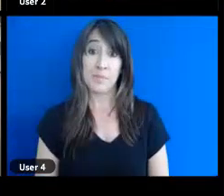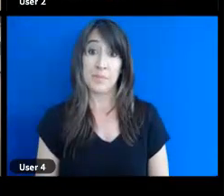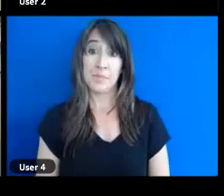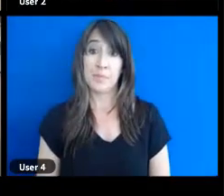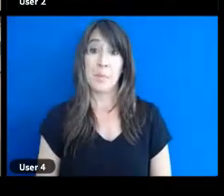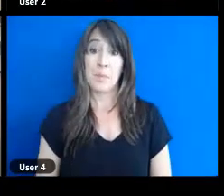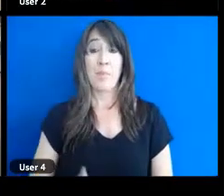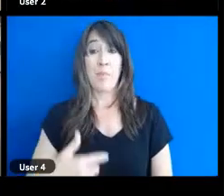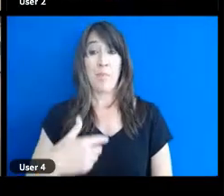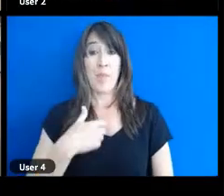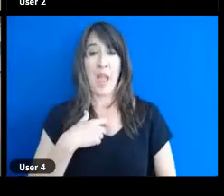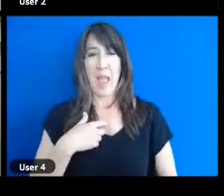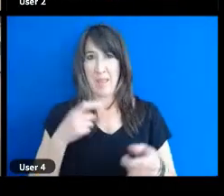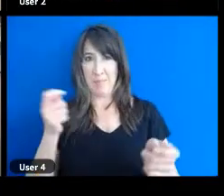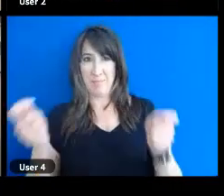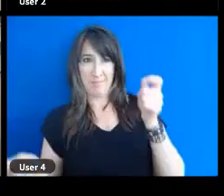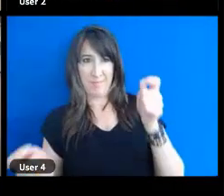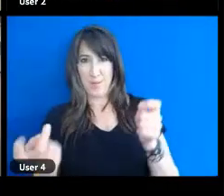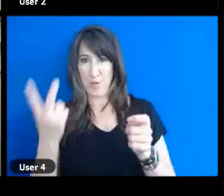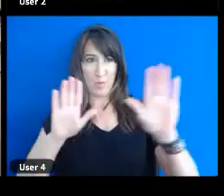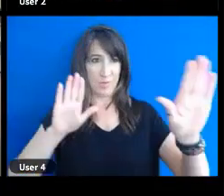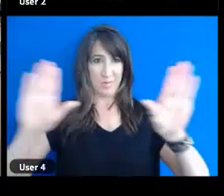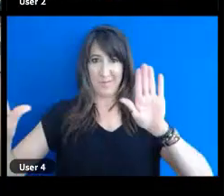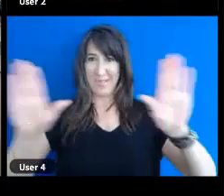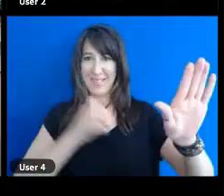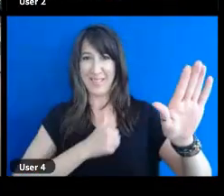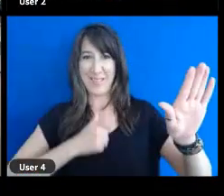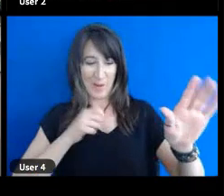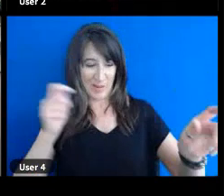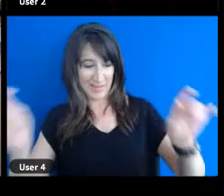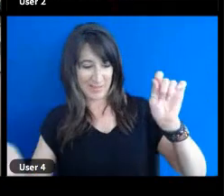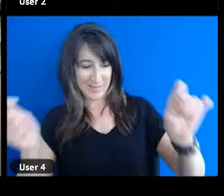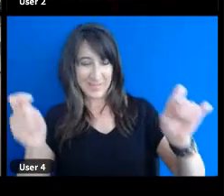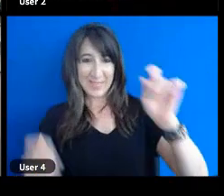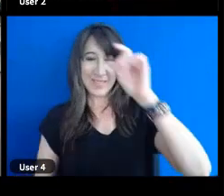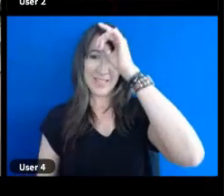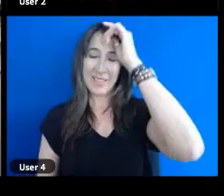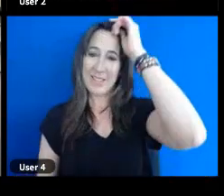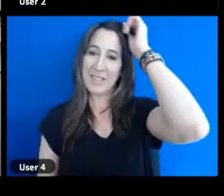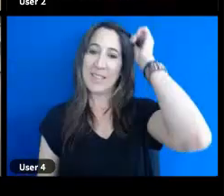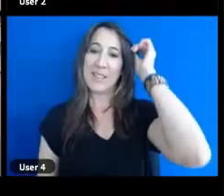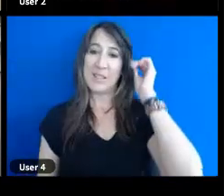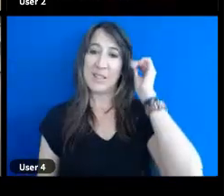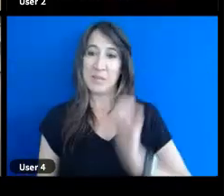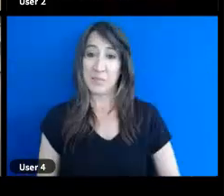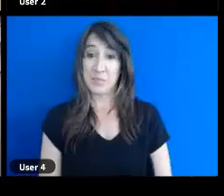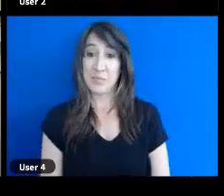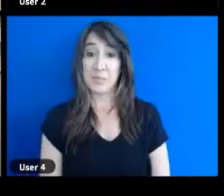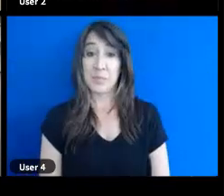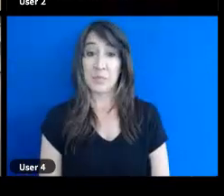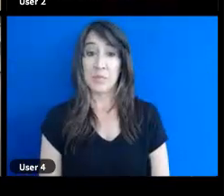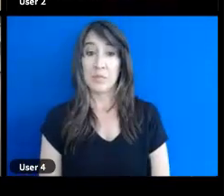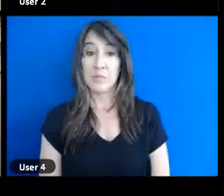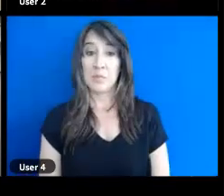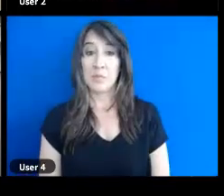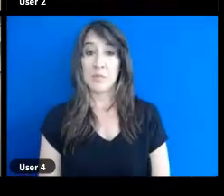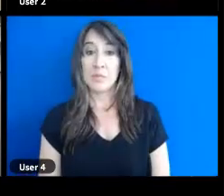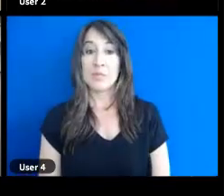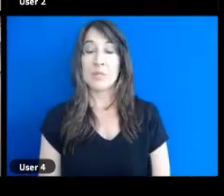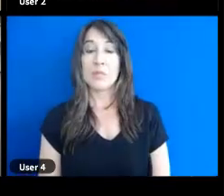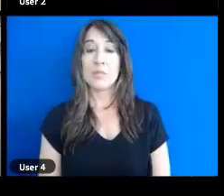Yeah. I'm managing 2 screens here, so pardon me as I go back and forth between